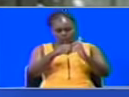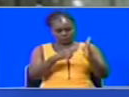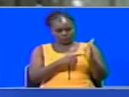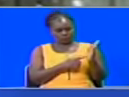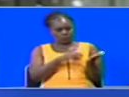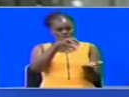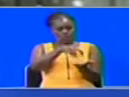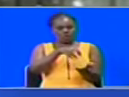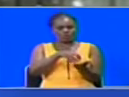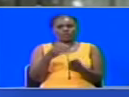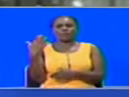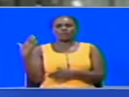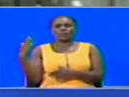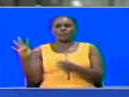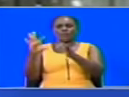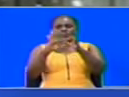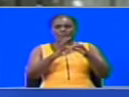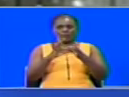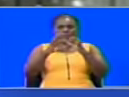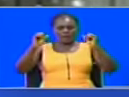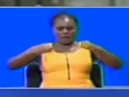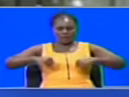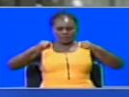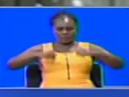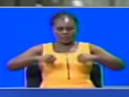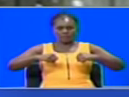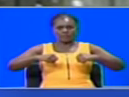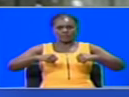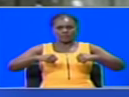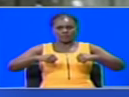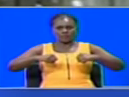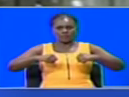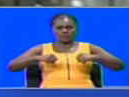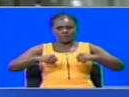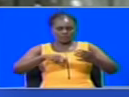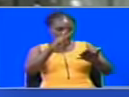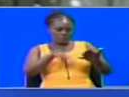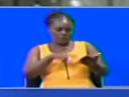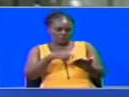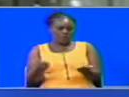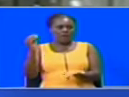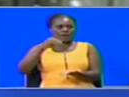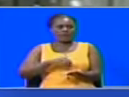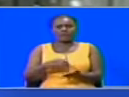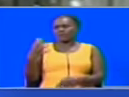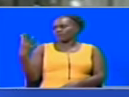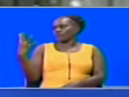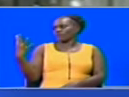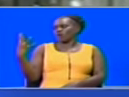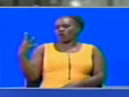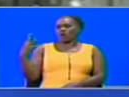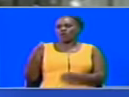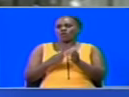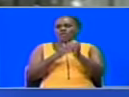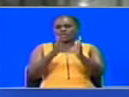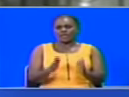that particular document, the coalition agreement document that is set to be previewed once again by the four NASA principals,